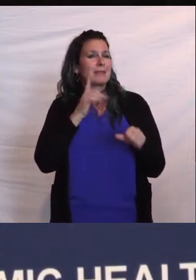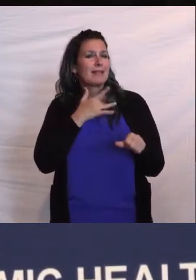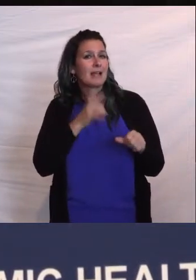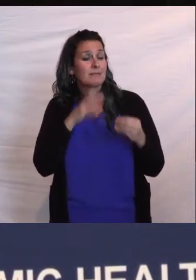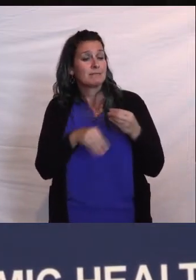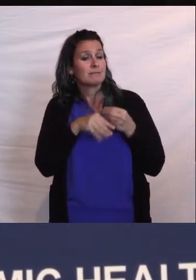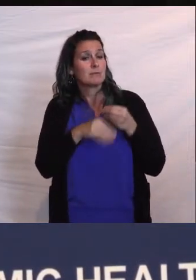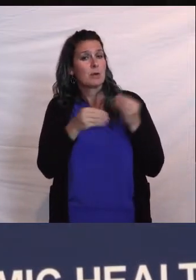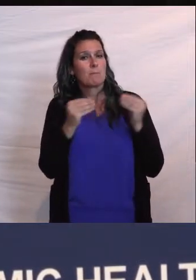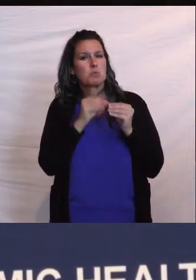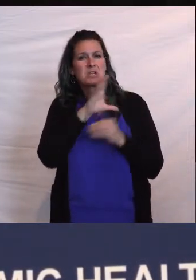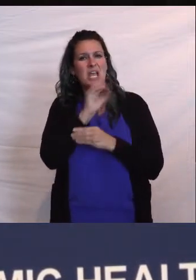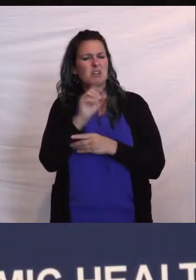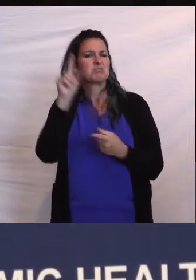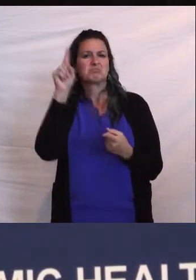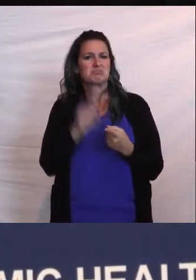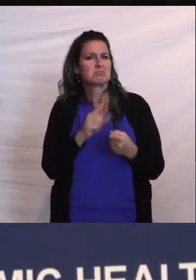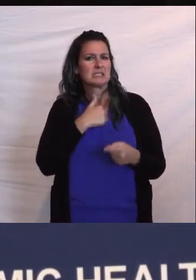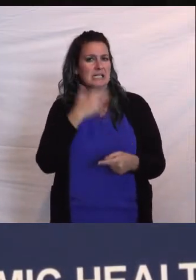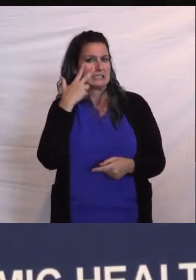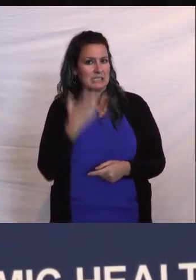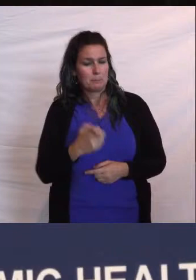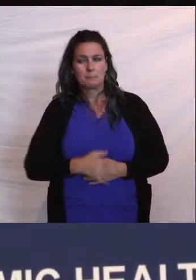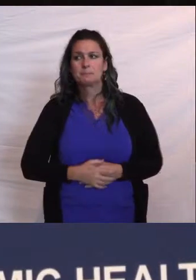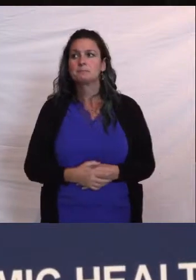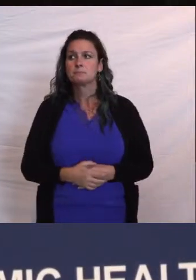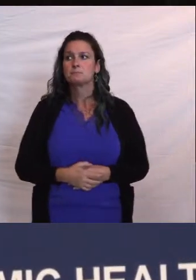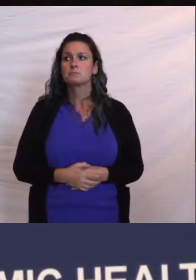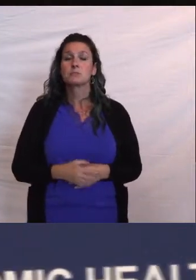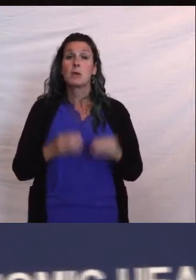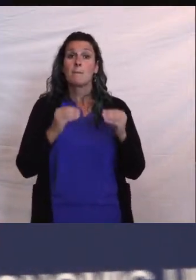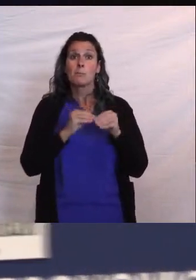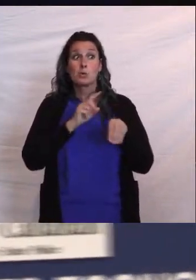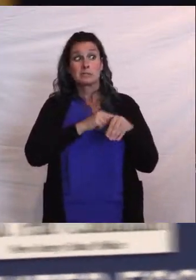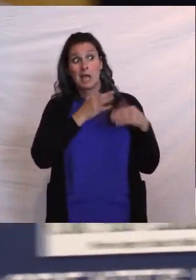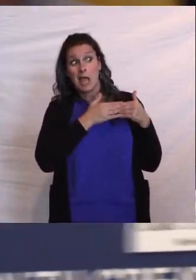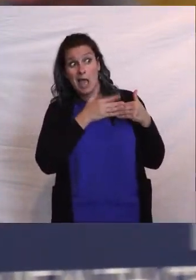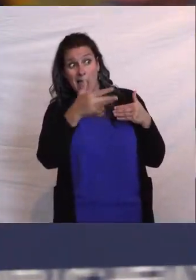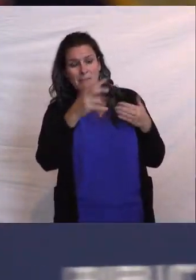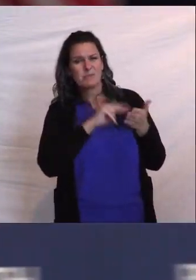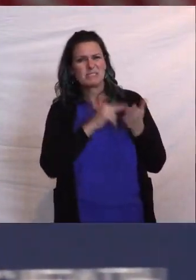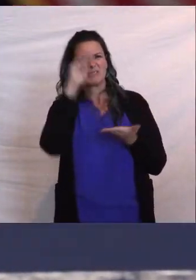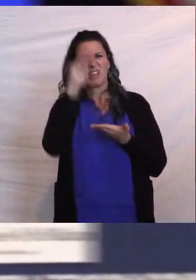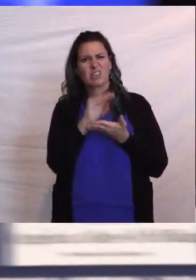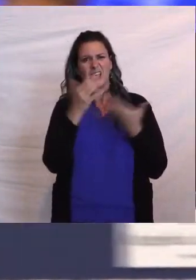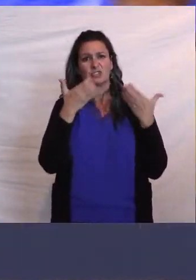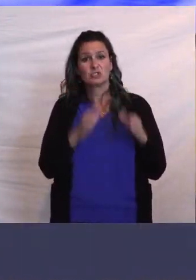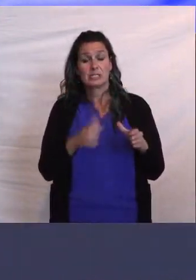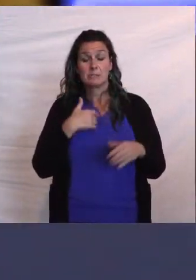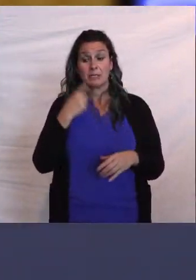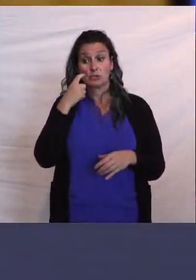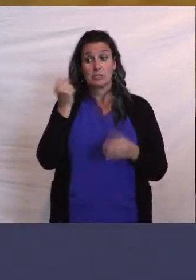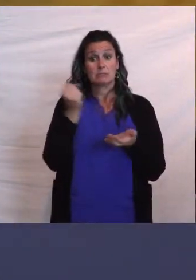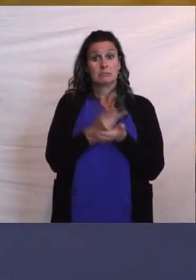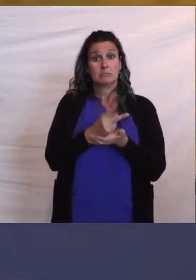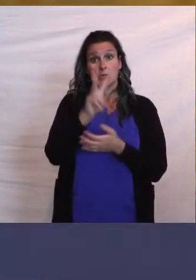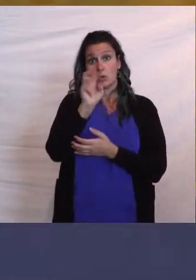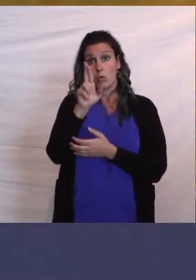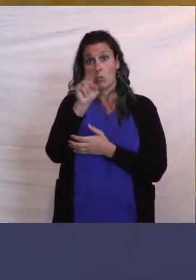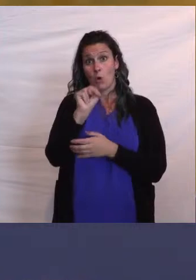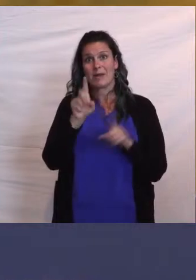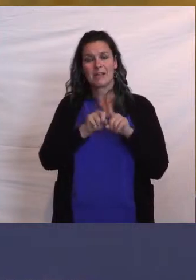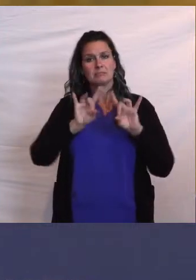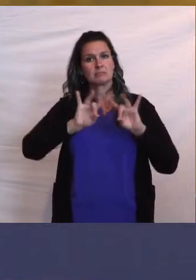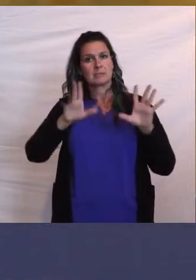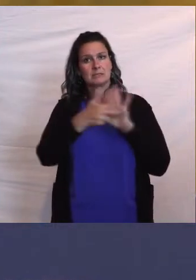counties is getting less and less as the days go Yeah, I by. think more time on the clock lessens the likelihood, but we got Warren a couple of days ago, so that was a